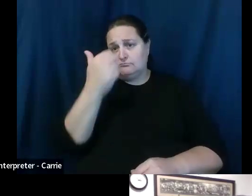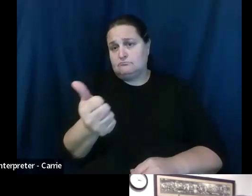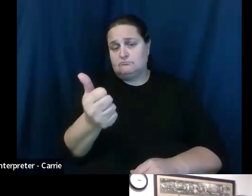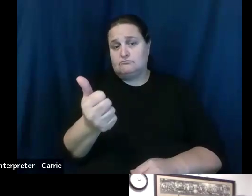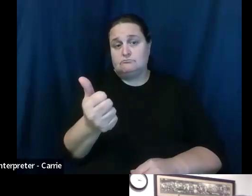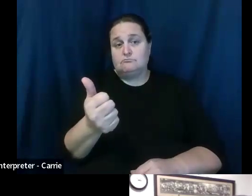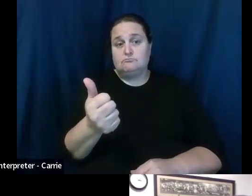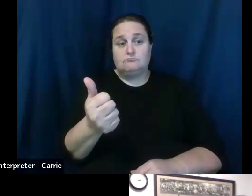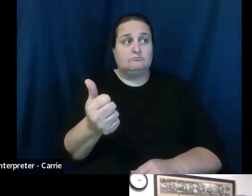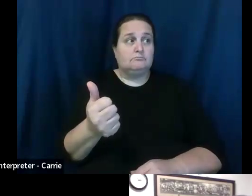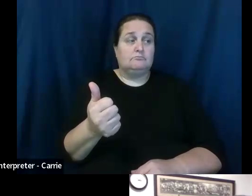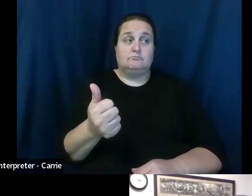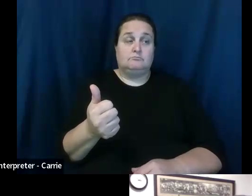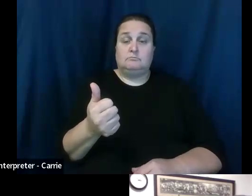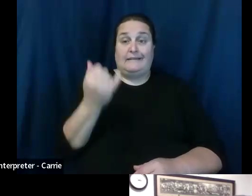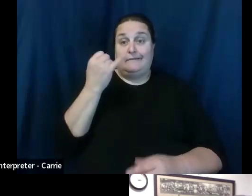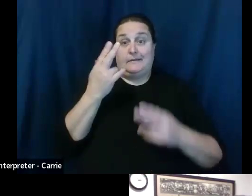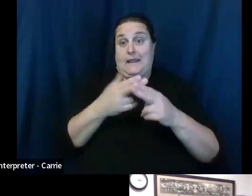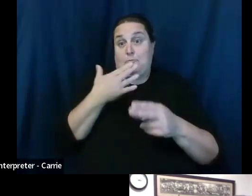You can put no more than a name.